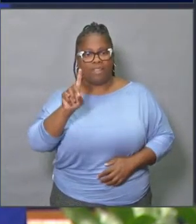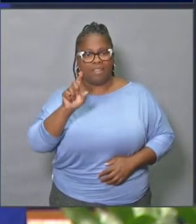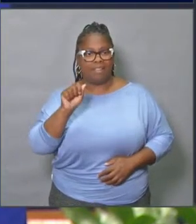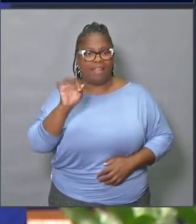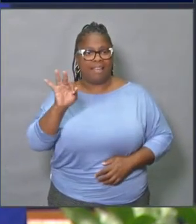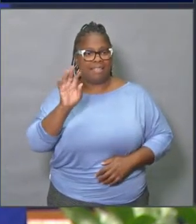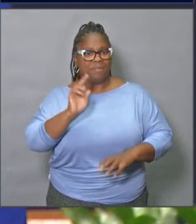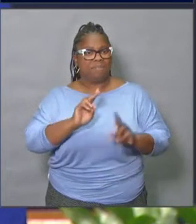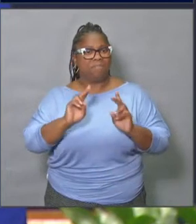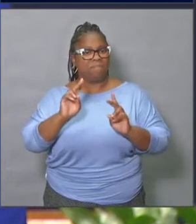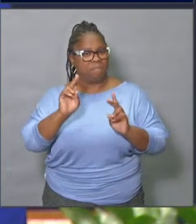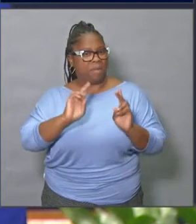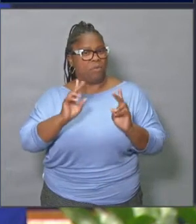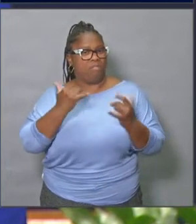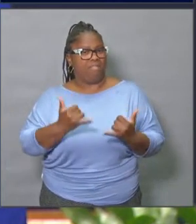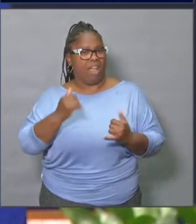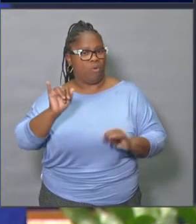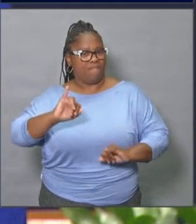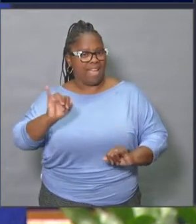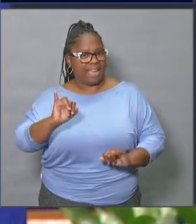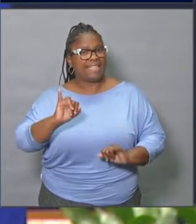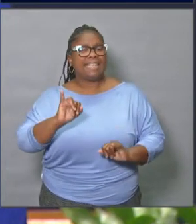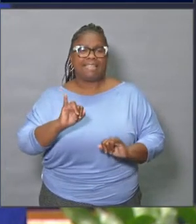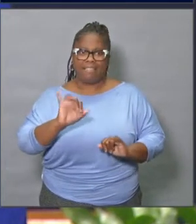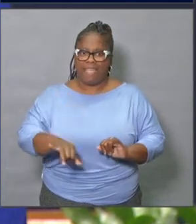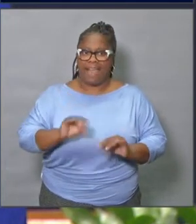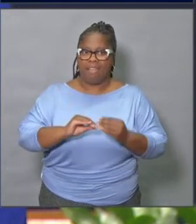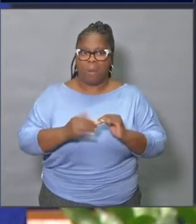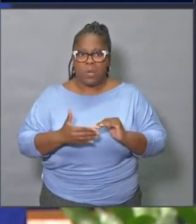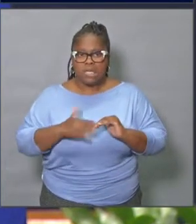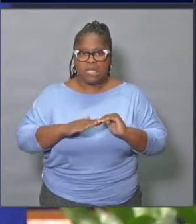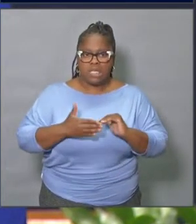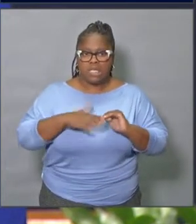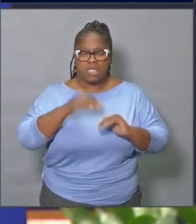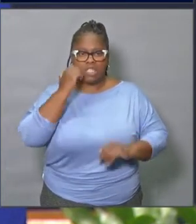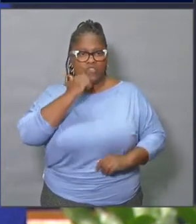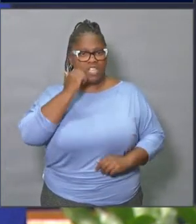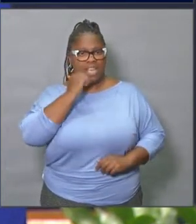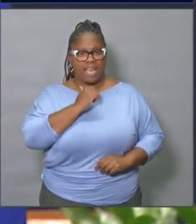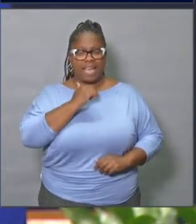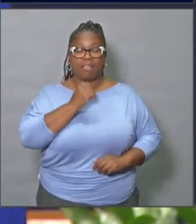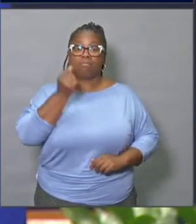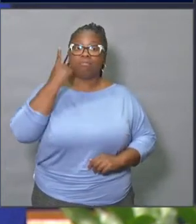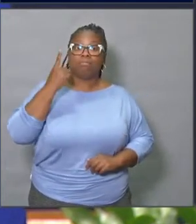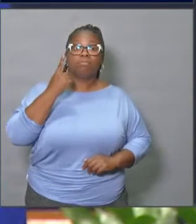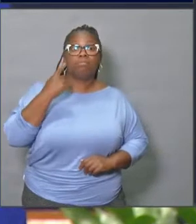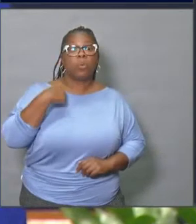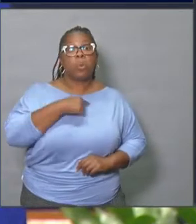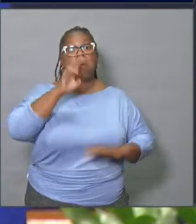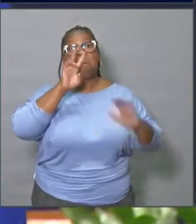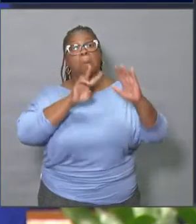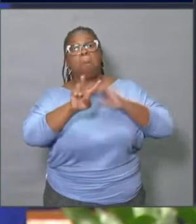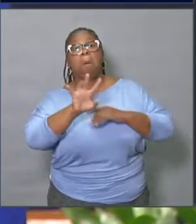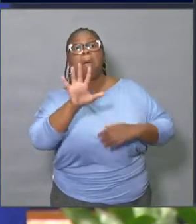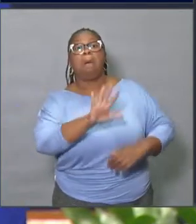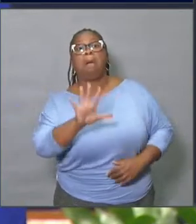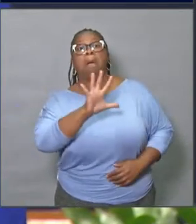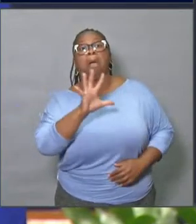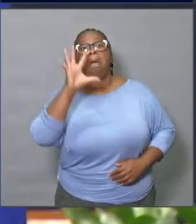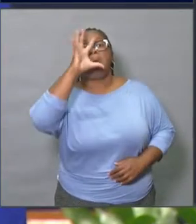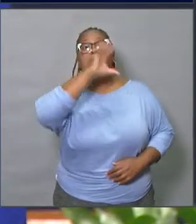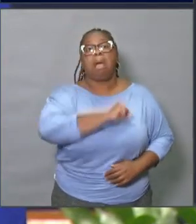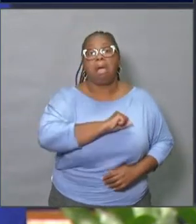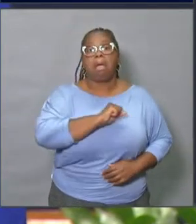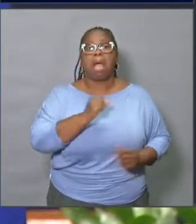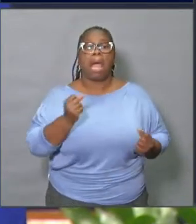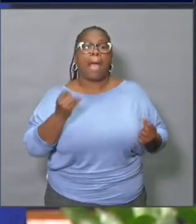require hospital-level care and treatment every day. The model does not make predictions based on the estimated number of people